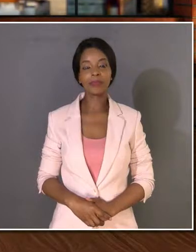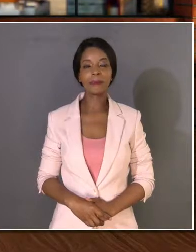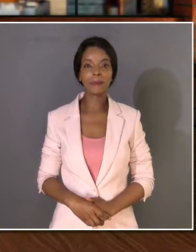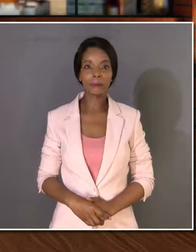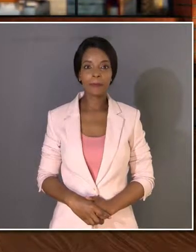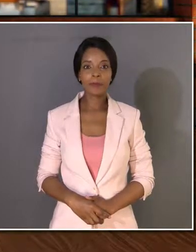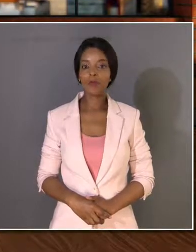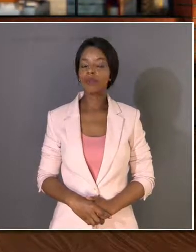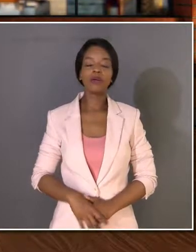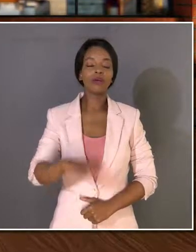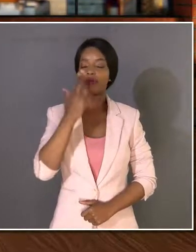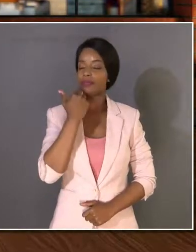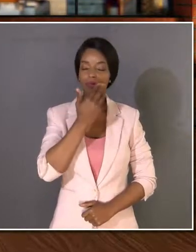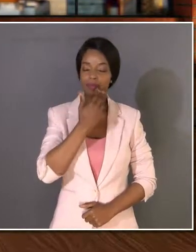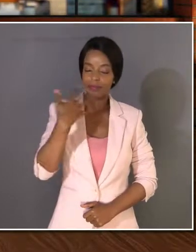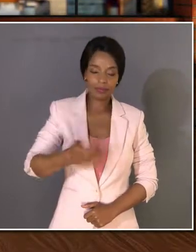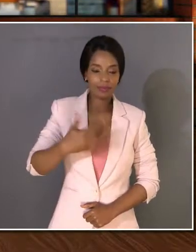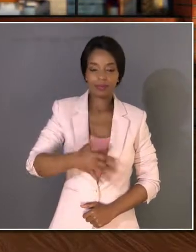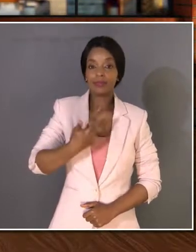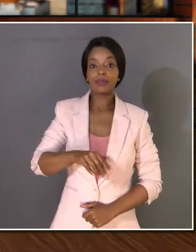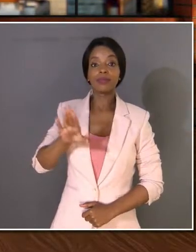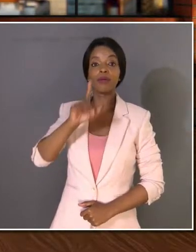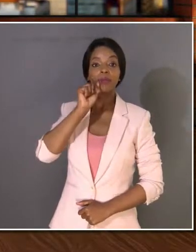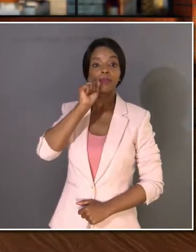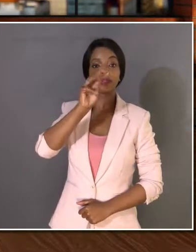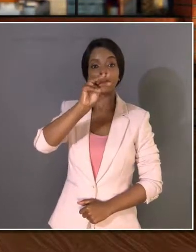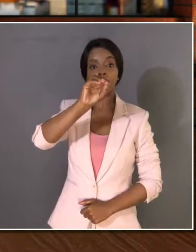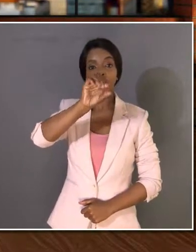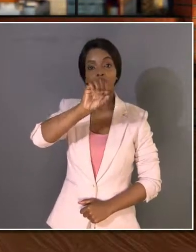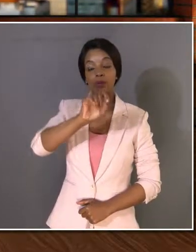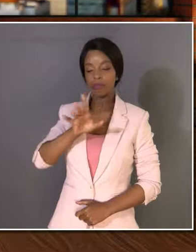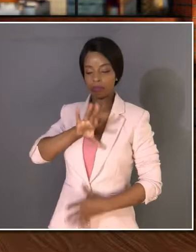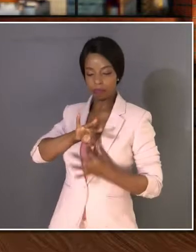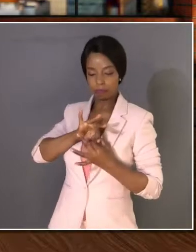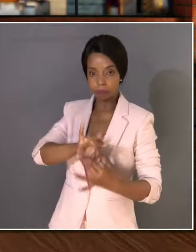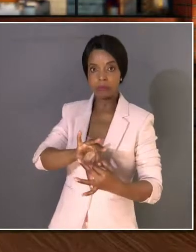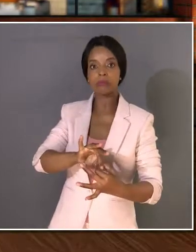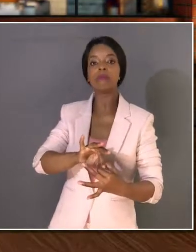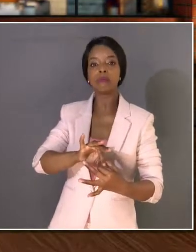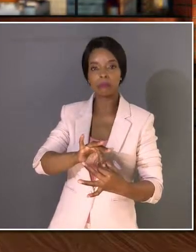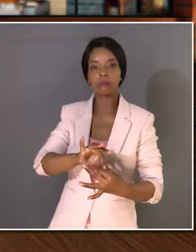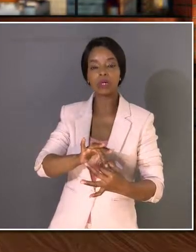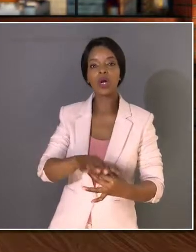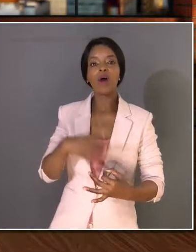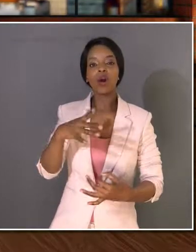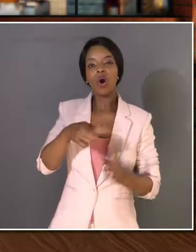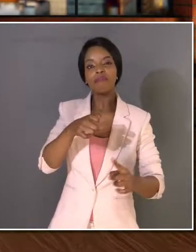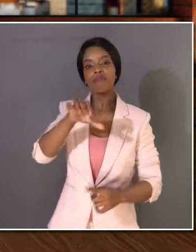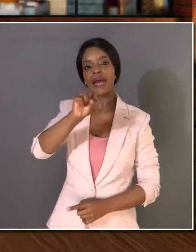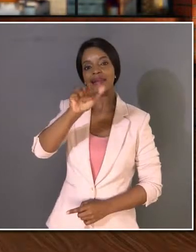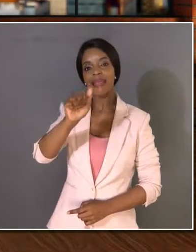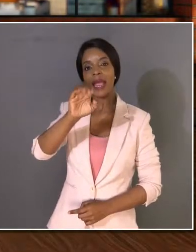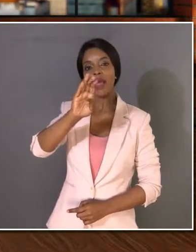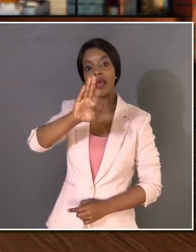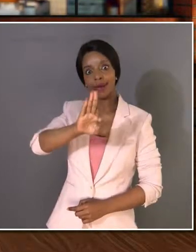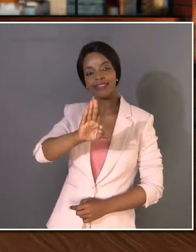I love Mr. Mwasheng's commitment to the incredible work of the SAB Foundation. And actually, speaking of commitment